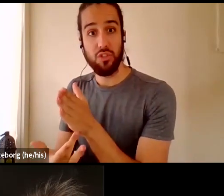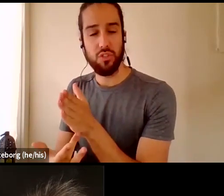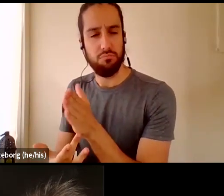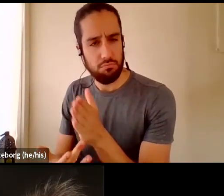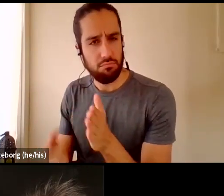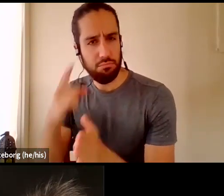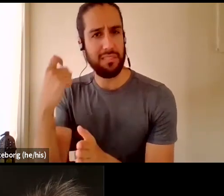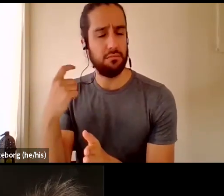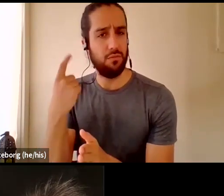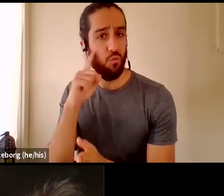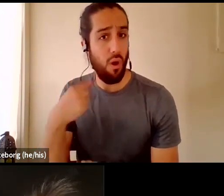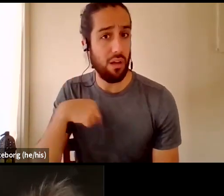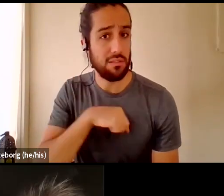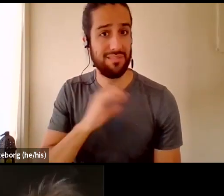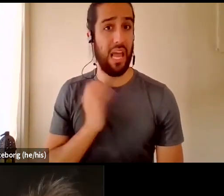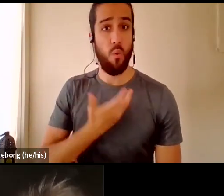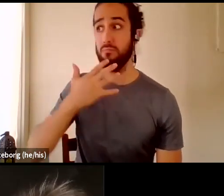aren't Zooming,